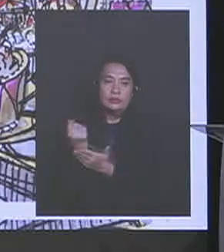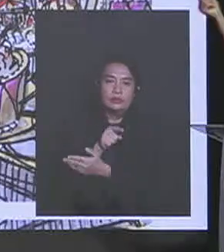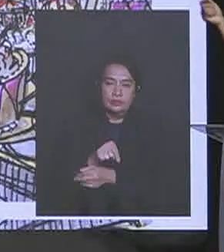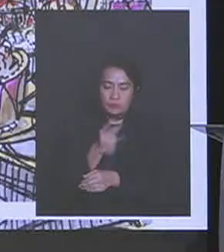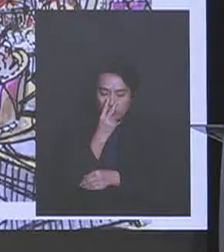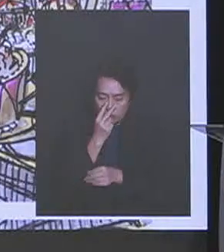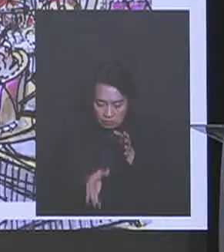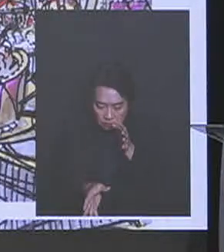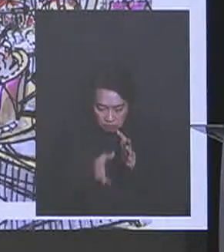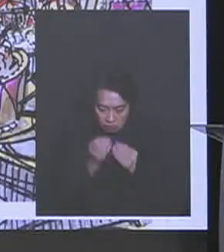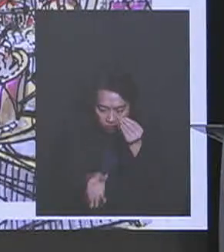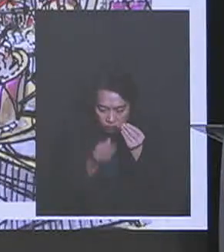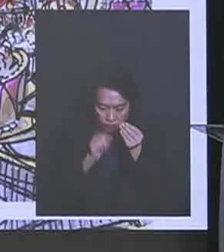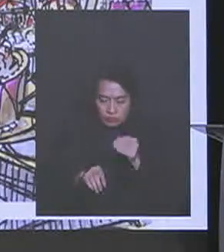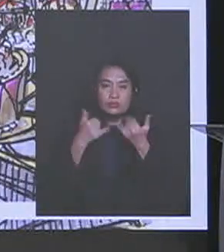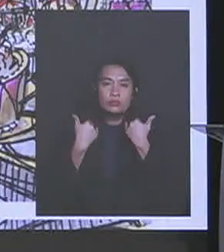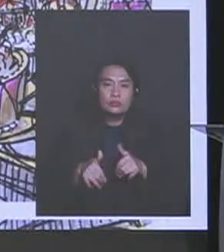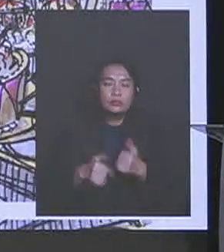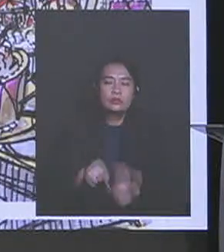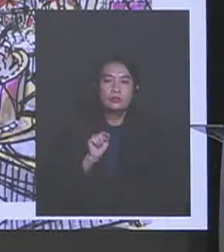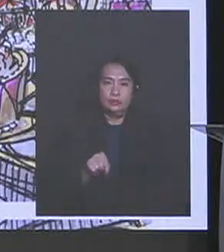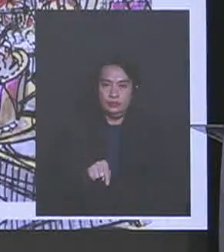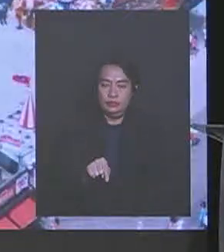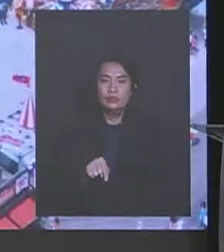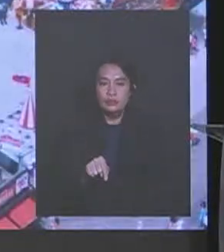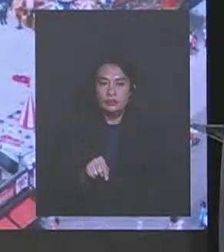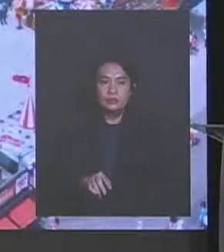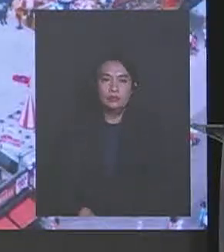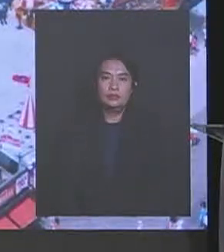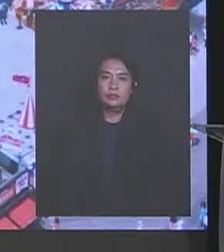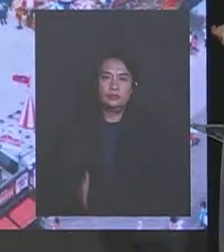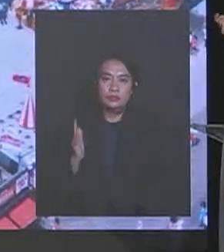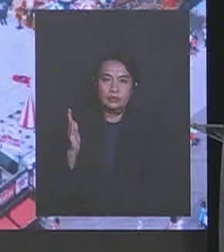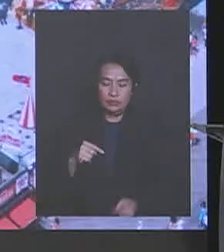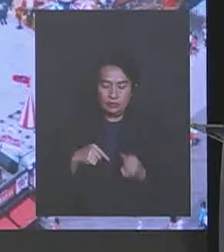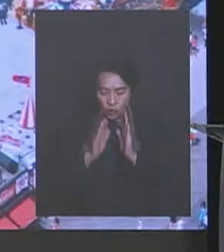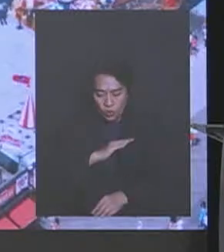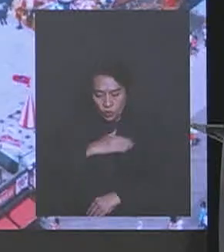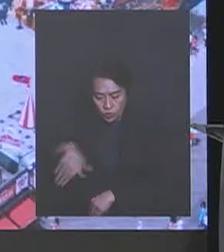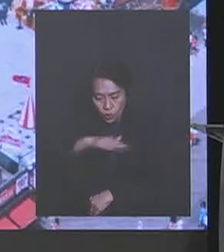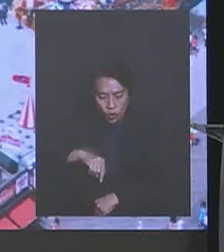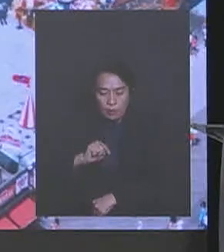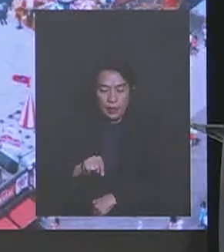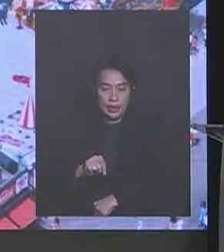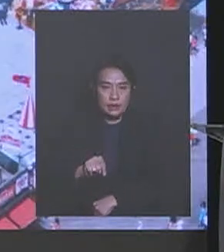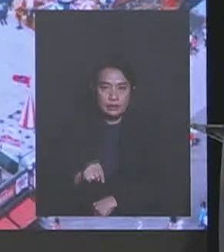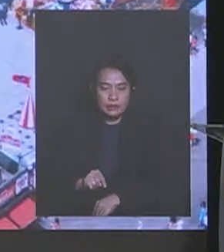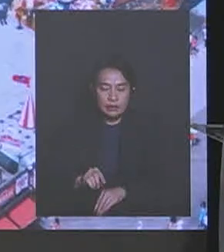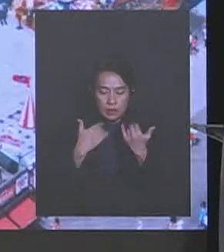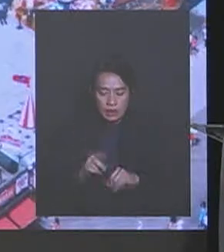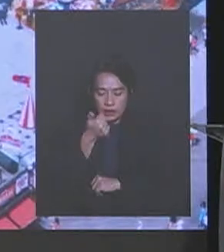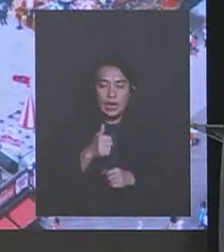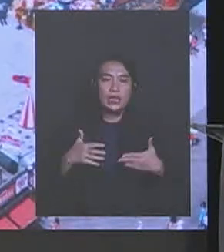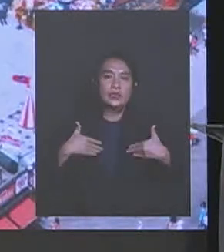go and ride one ride, and so it's not expensive. This is what it looks like today. So we kind of brought back a lot of